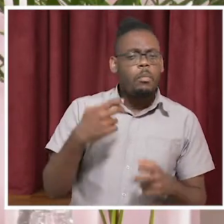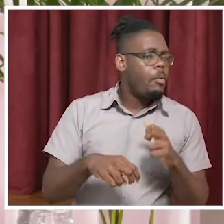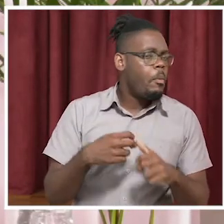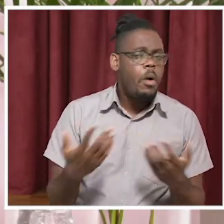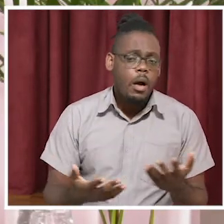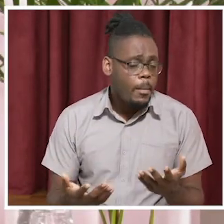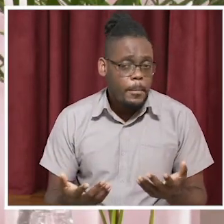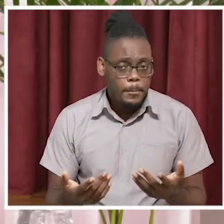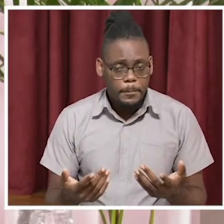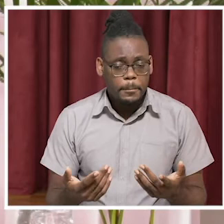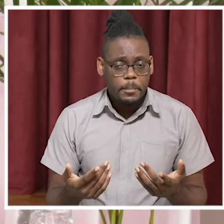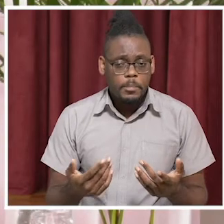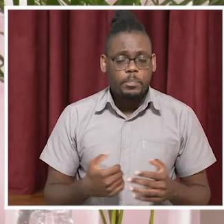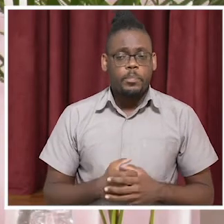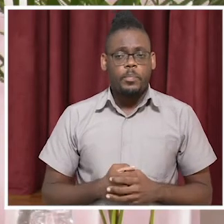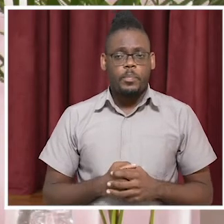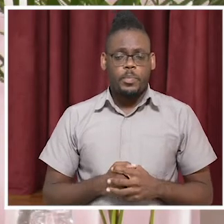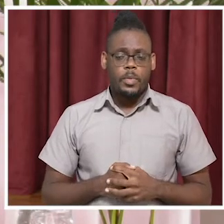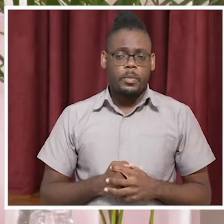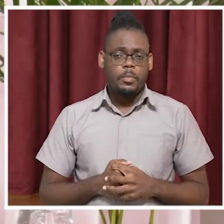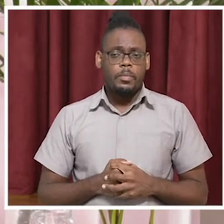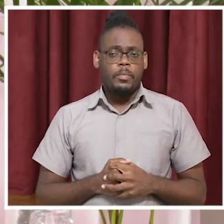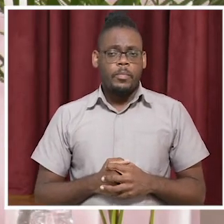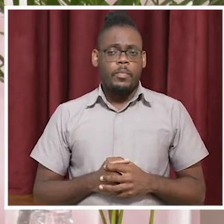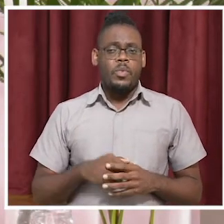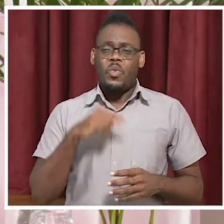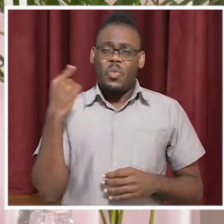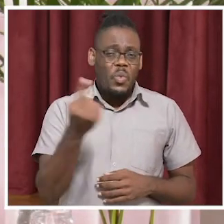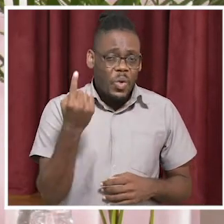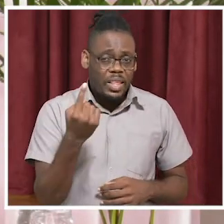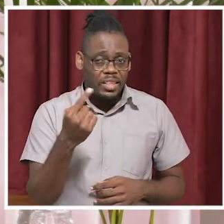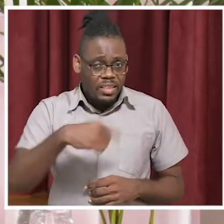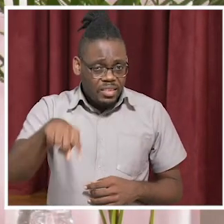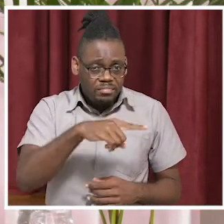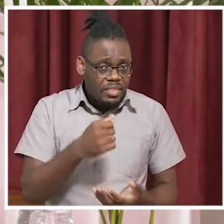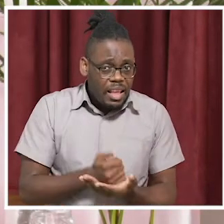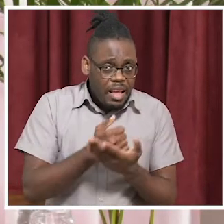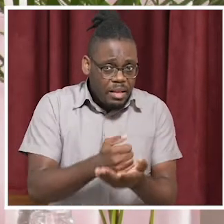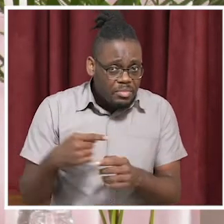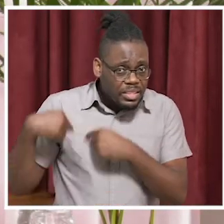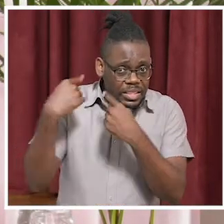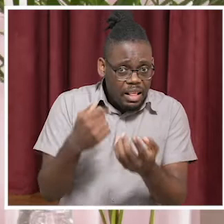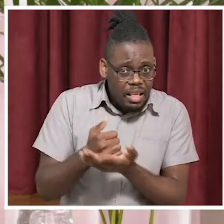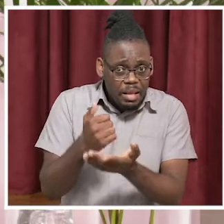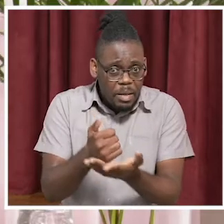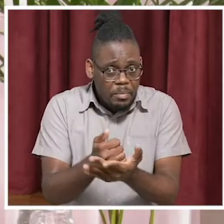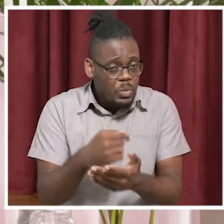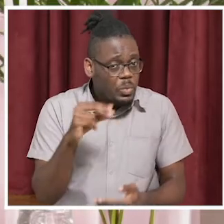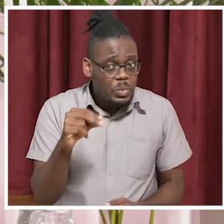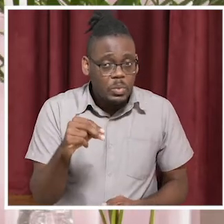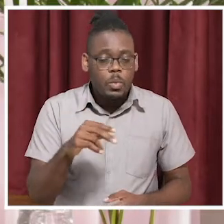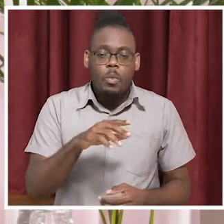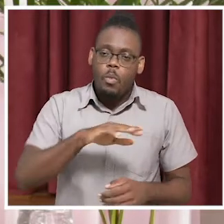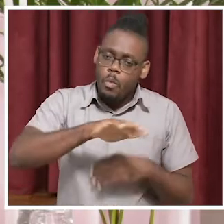disability assistance clients, but the disabled within in general. Ah, okay. Right? And there's also the division of aging, as well. They deal